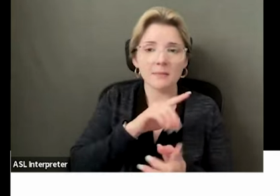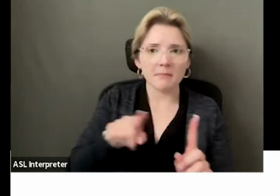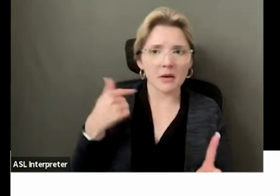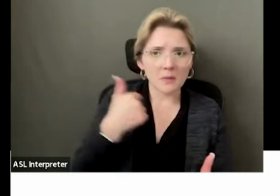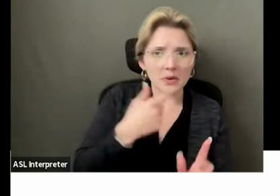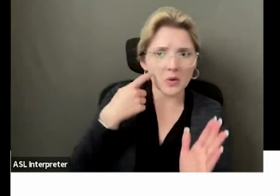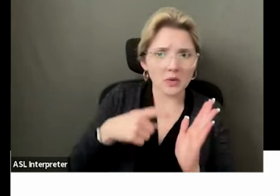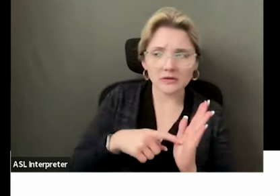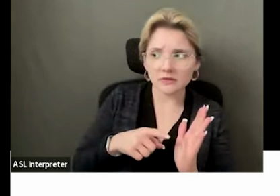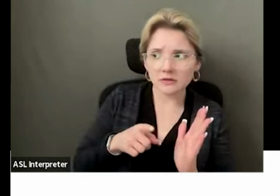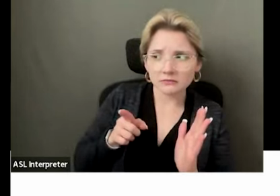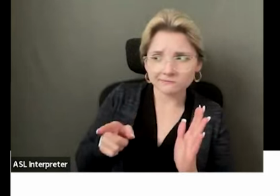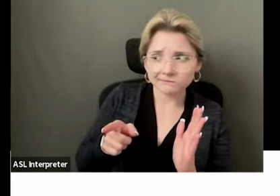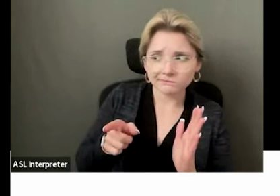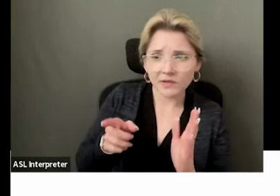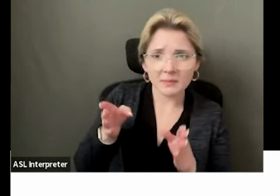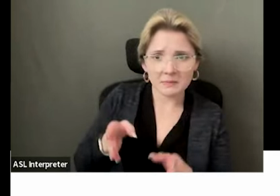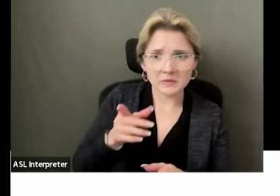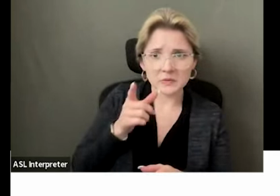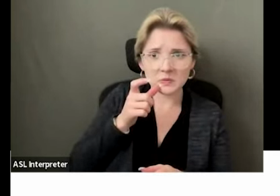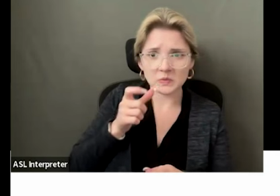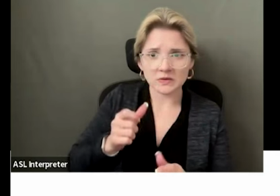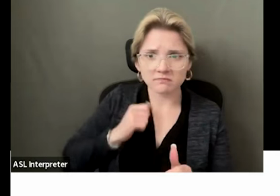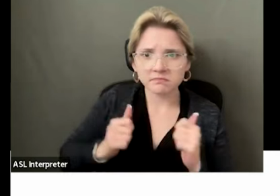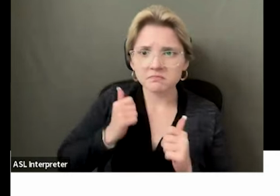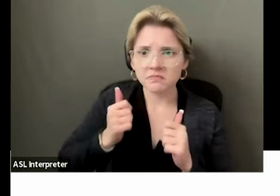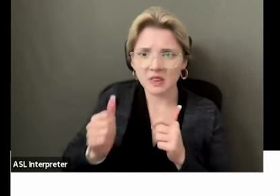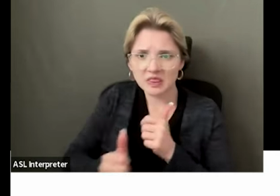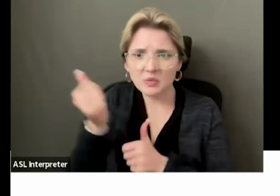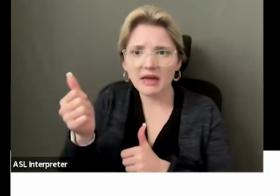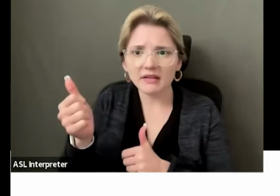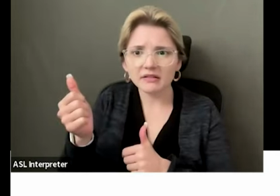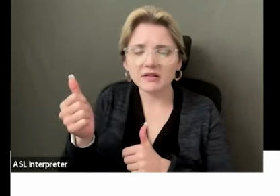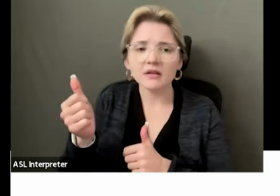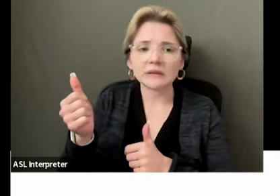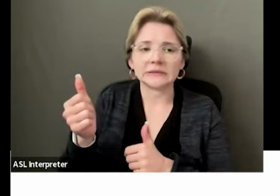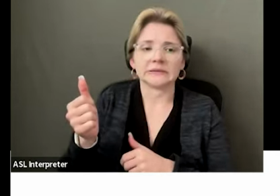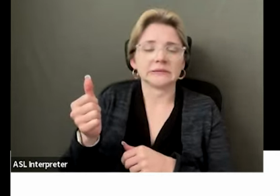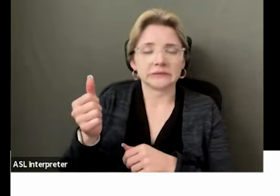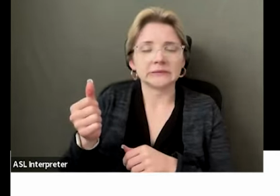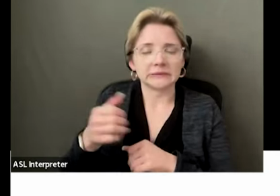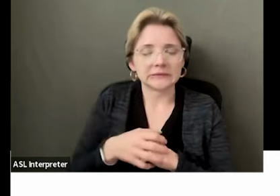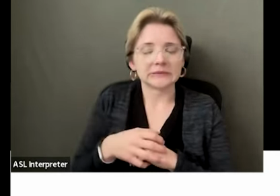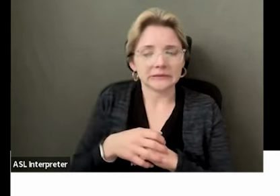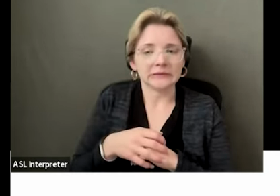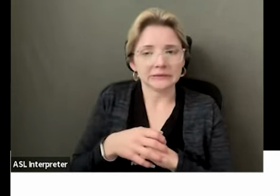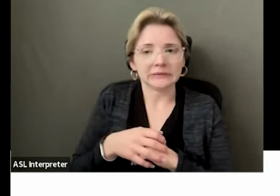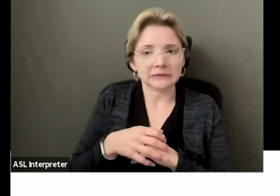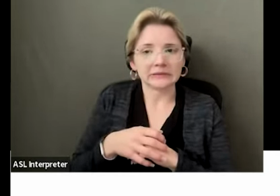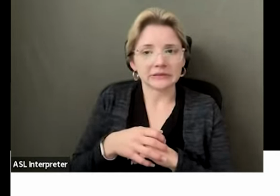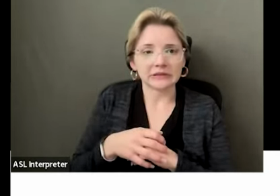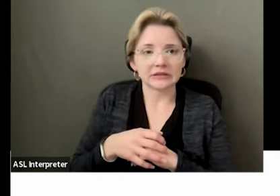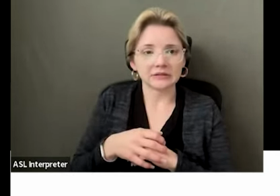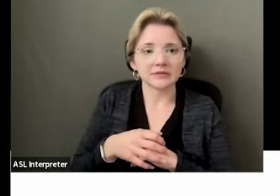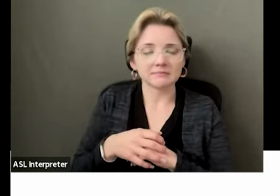that where something will happen in the unit, something will happen on the property, and the survivor will also be